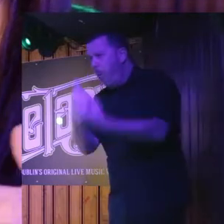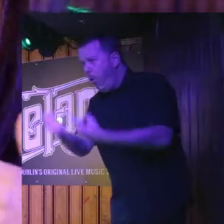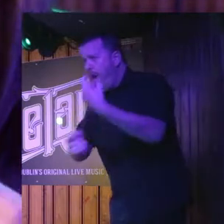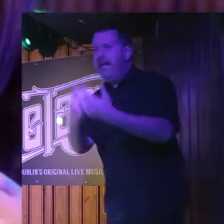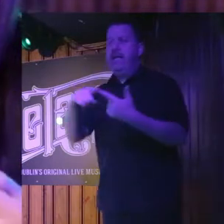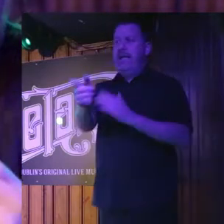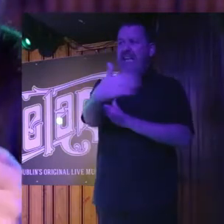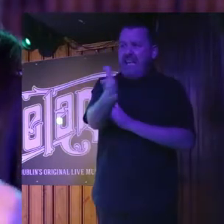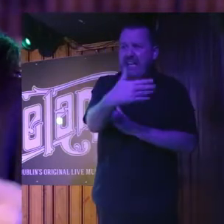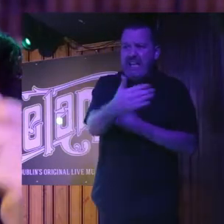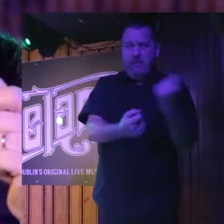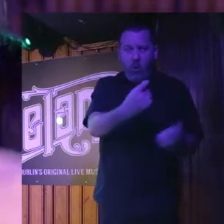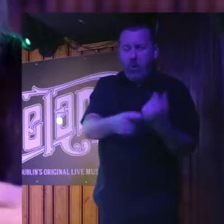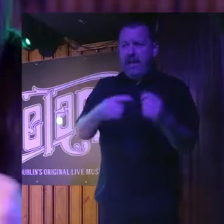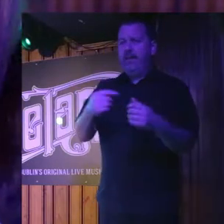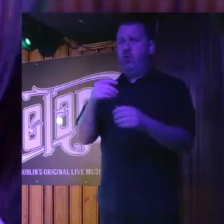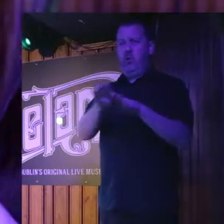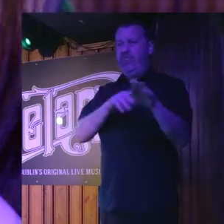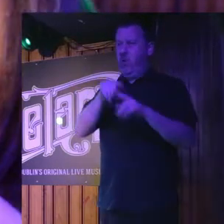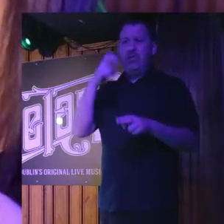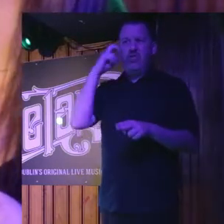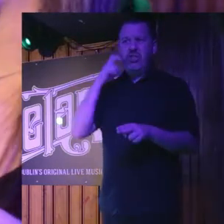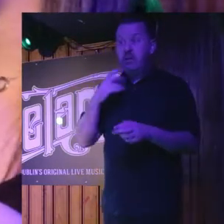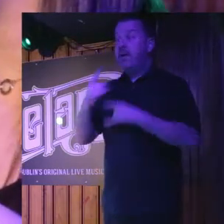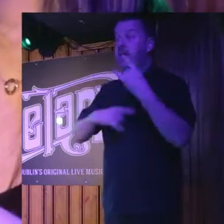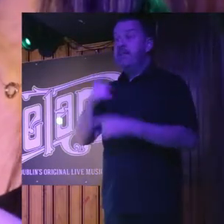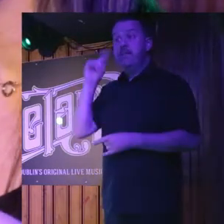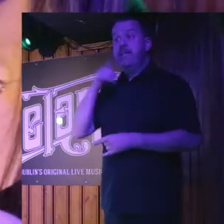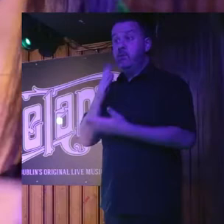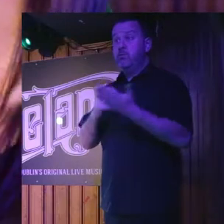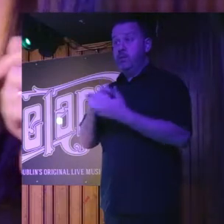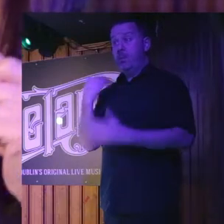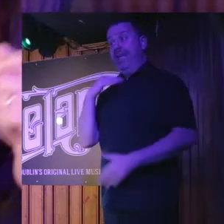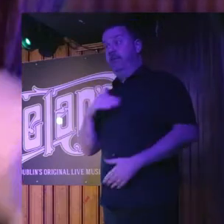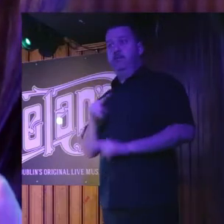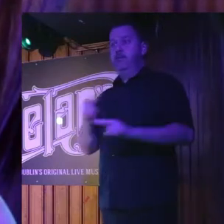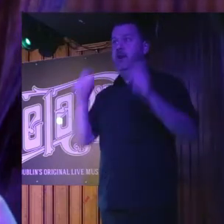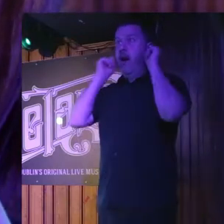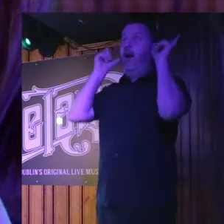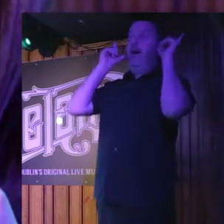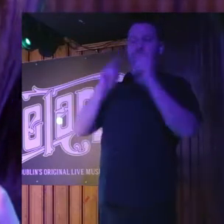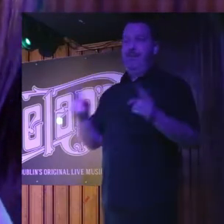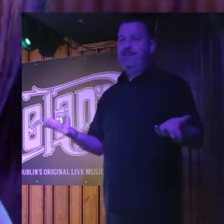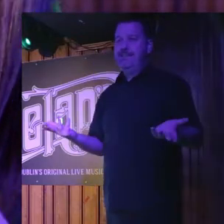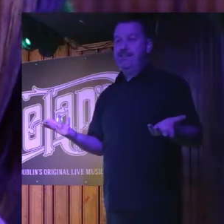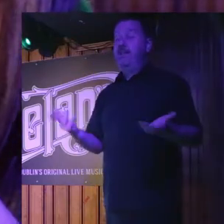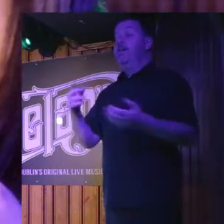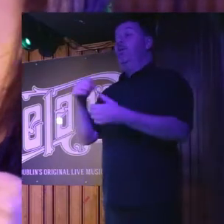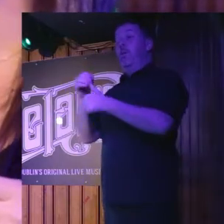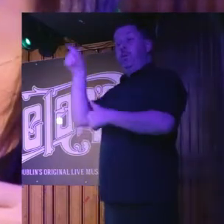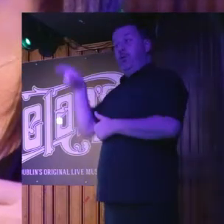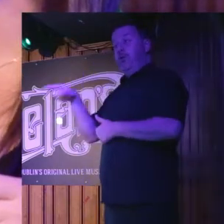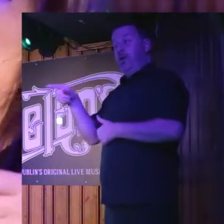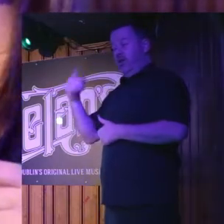horse dung concoctions, tended to kill rather than cure deaf people. Another proponent of some ridiculous ideas